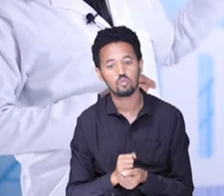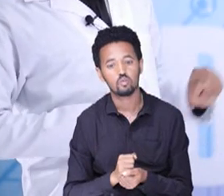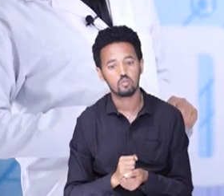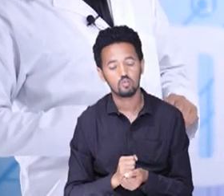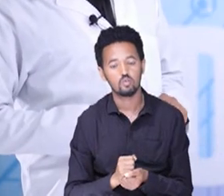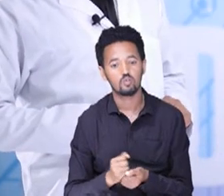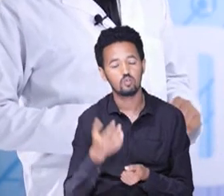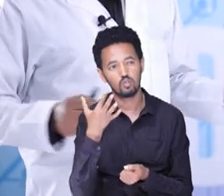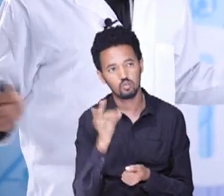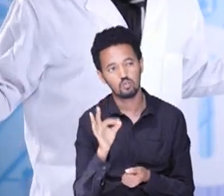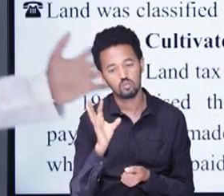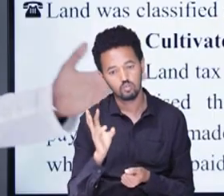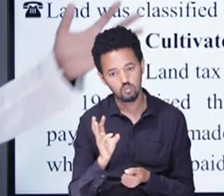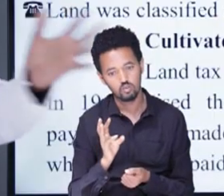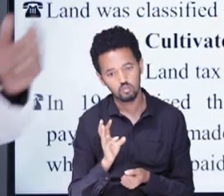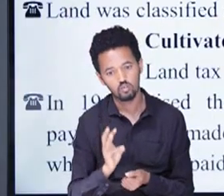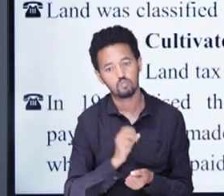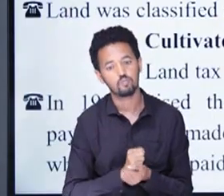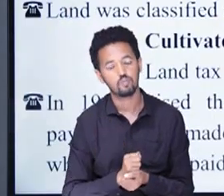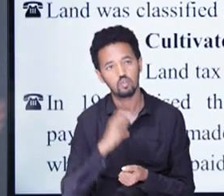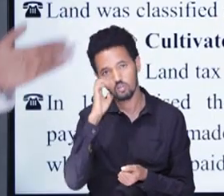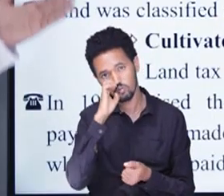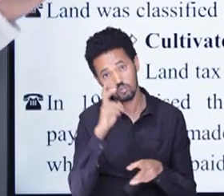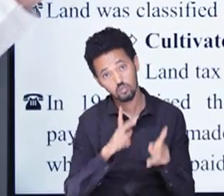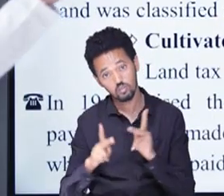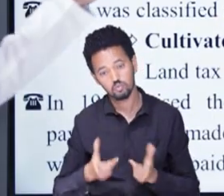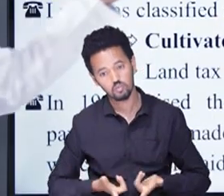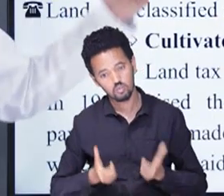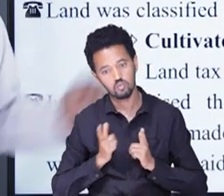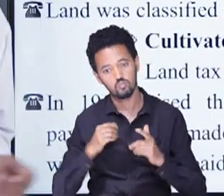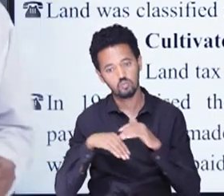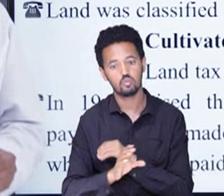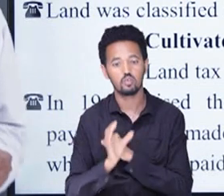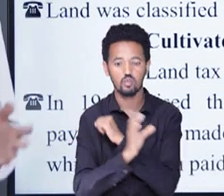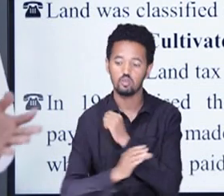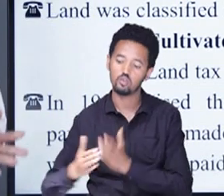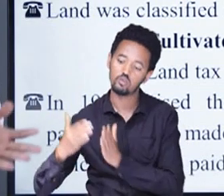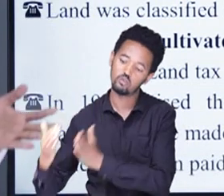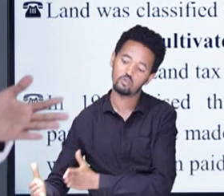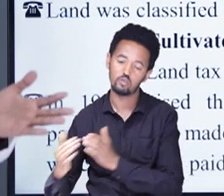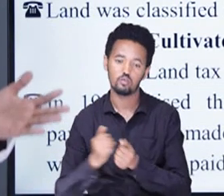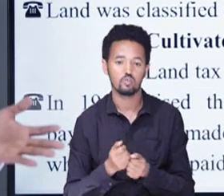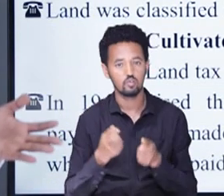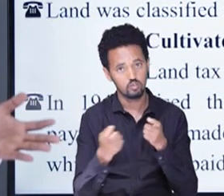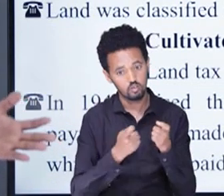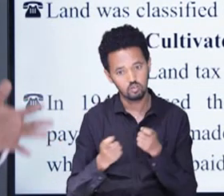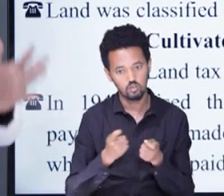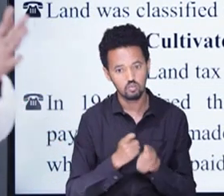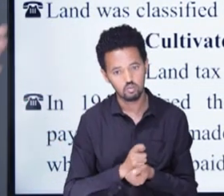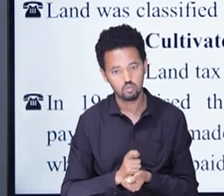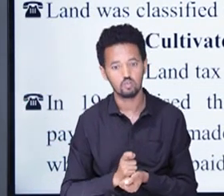In 1916, more than 90% of Ethiopian people still lived in the countryside, engaged on